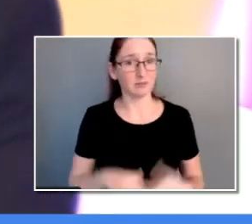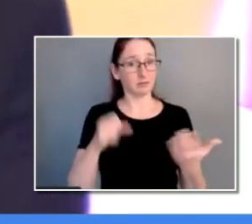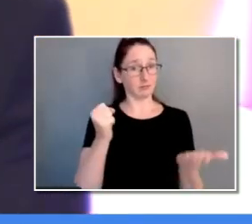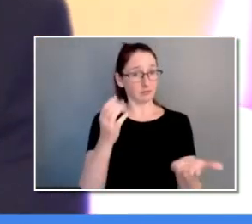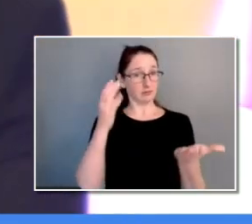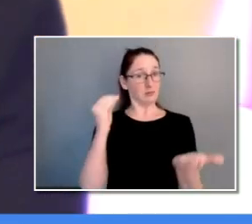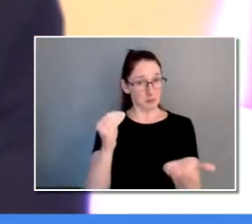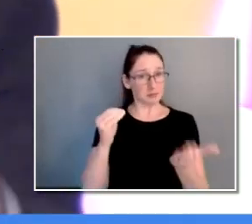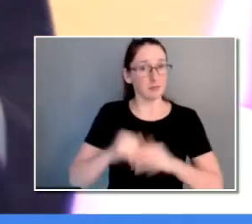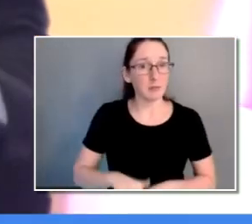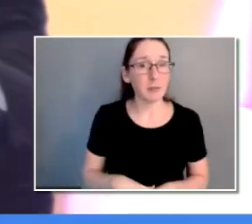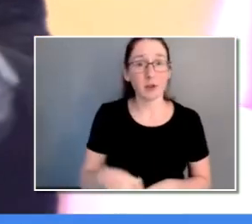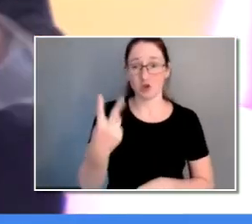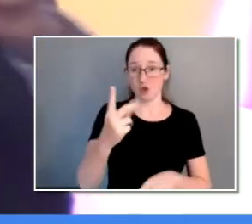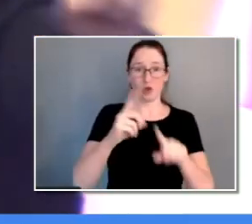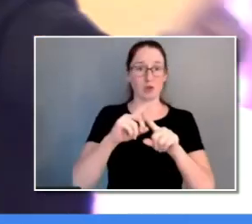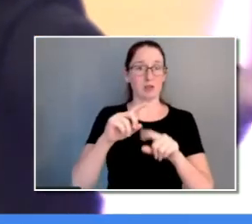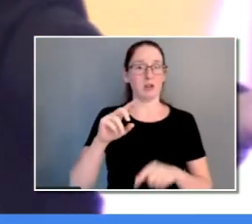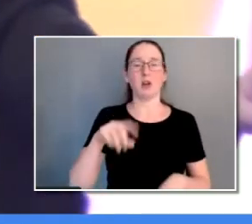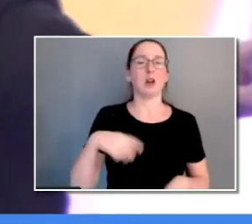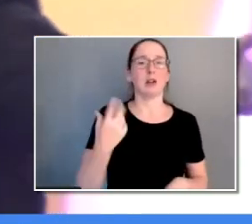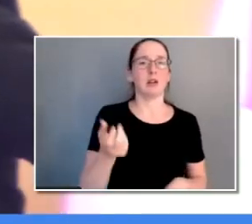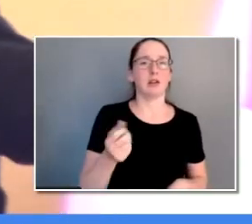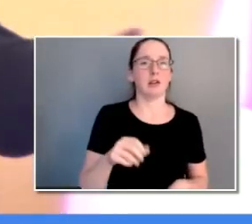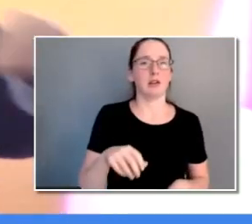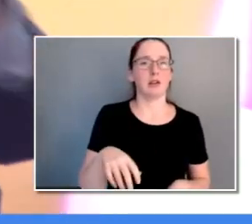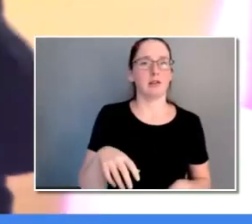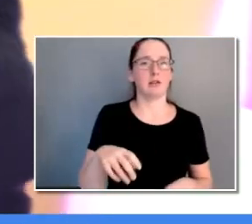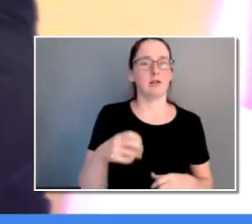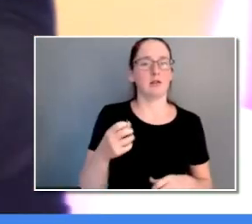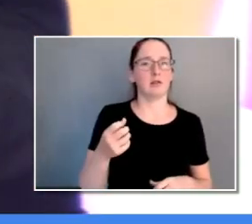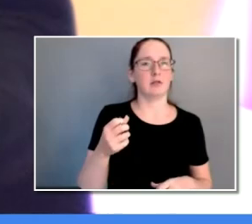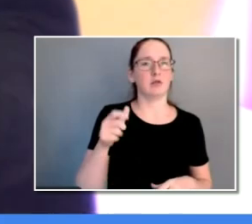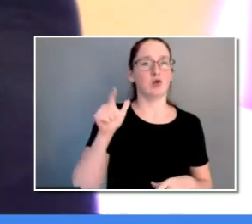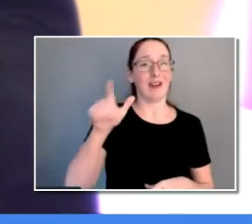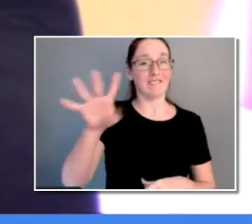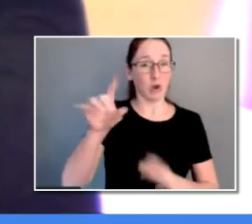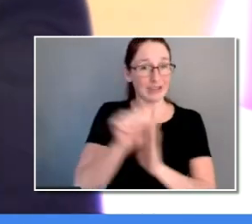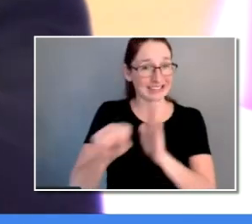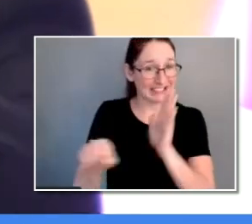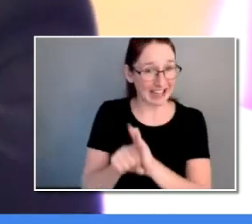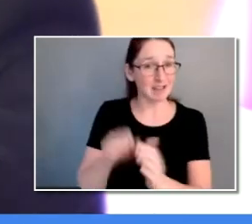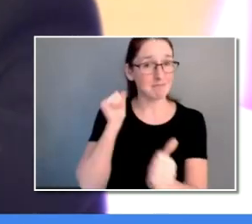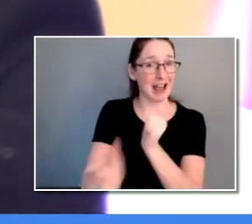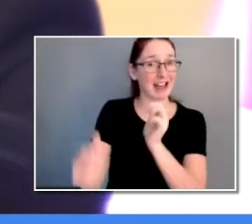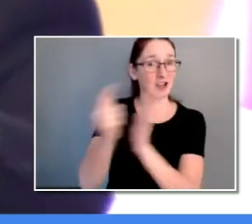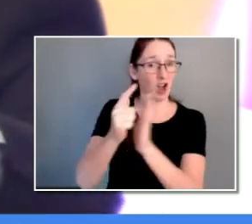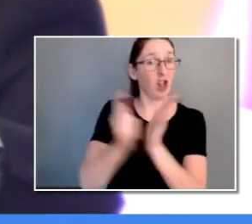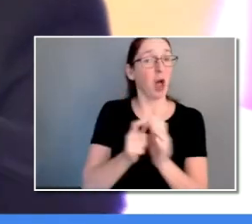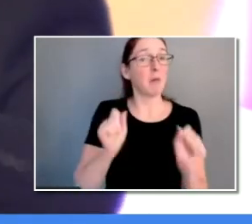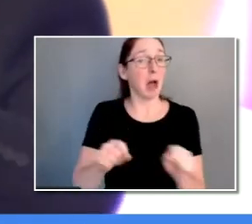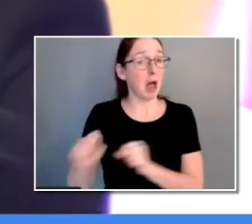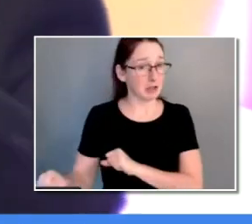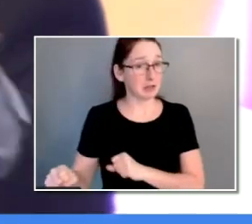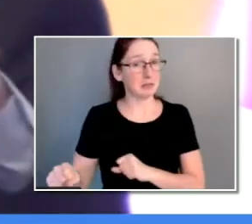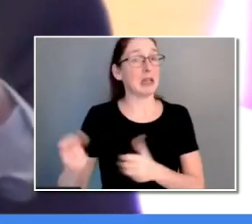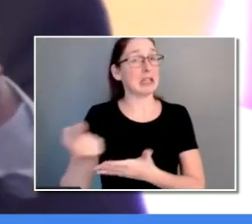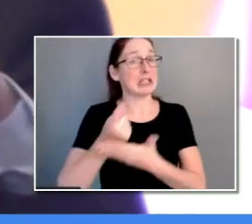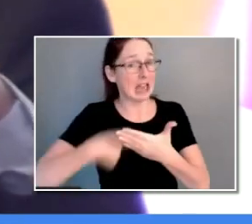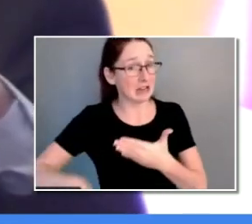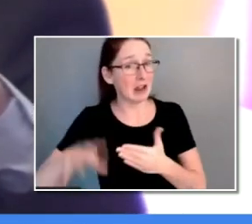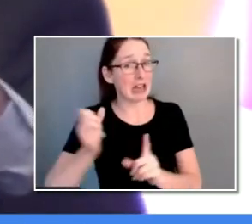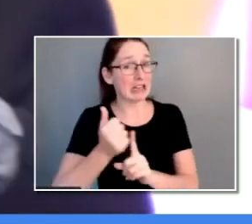24 states, they have passed laws, and probably come next week, there will be an executive order extending that to all states. So get